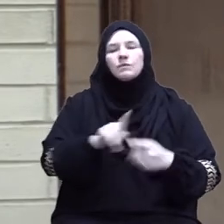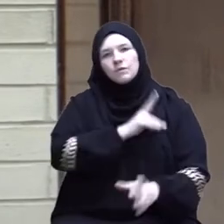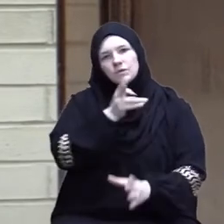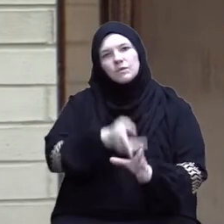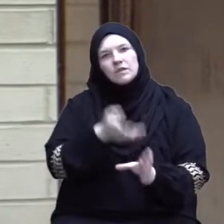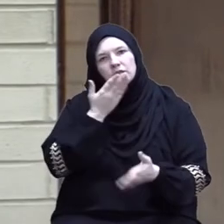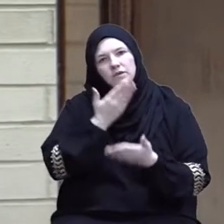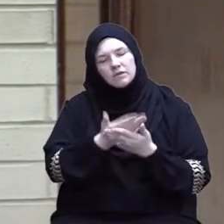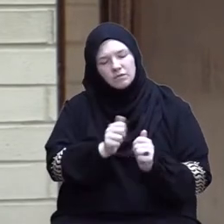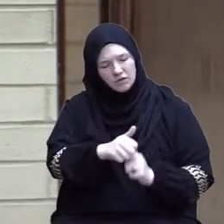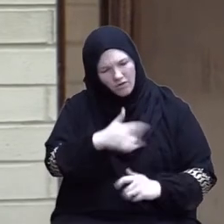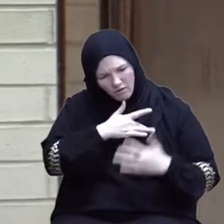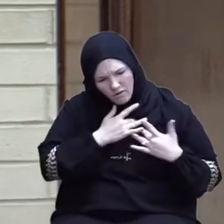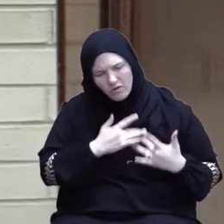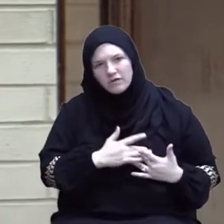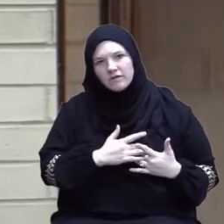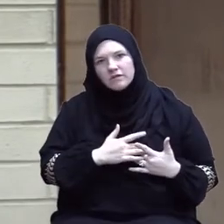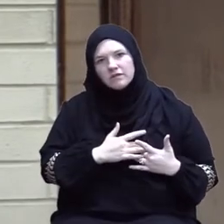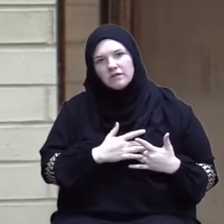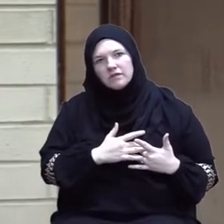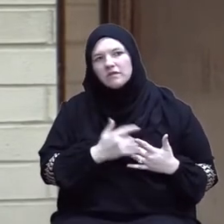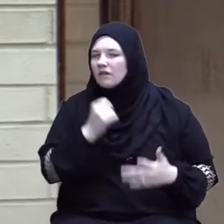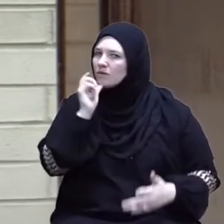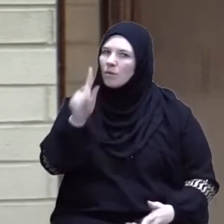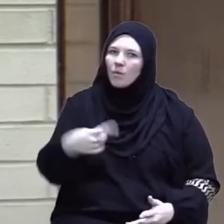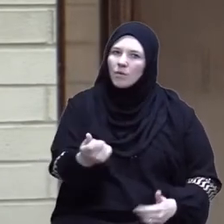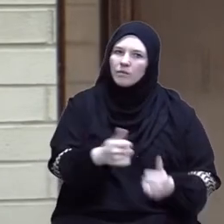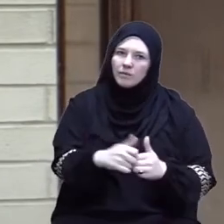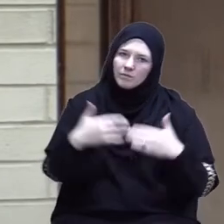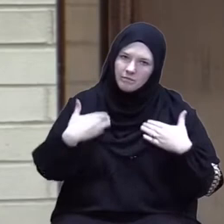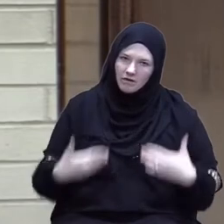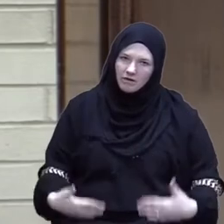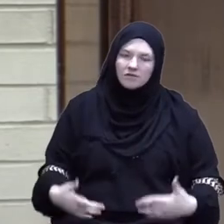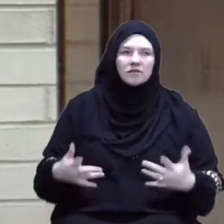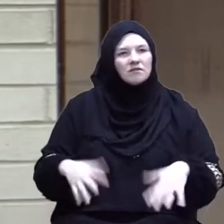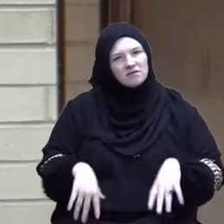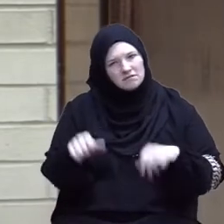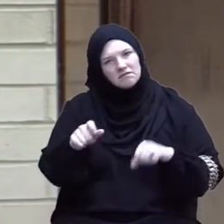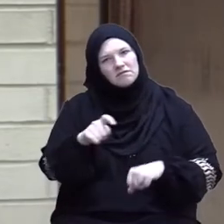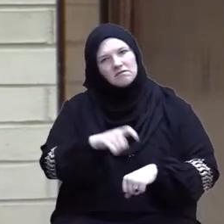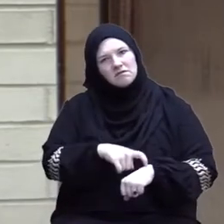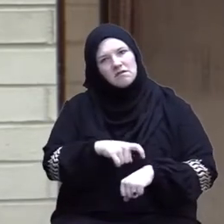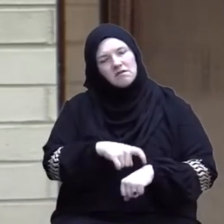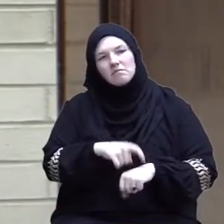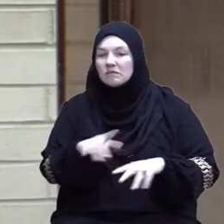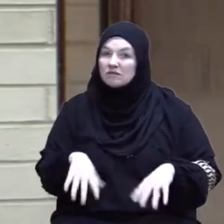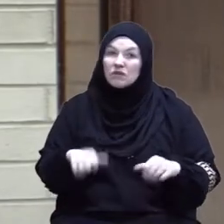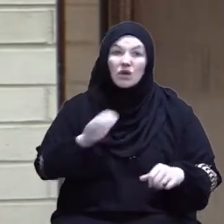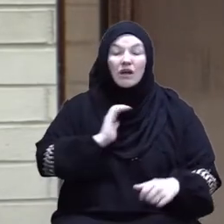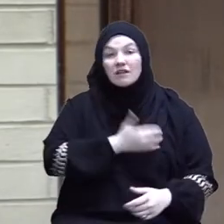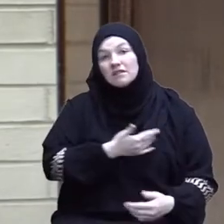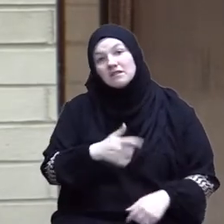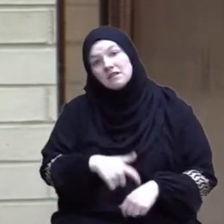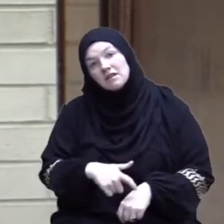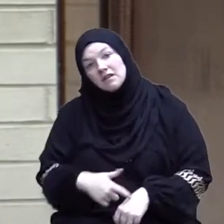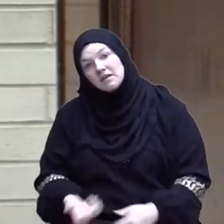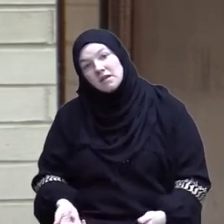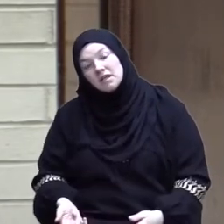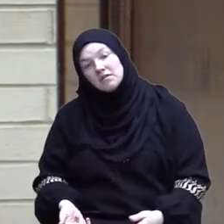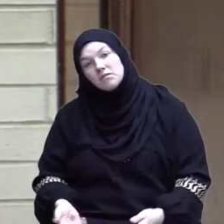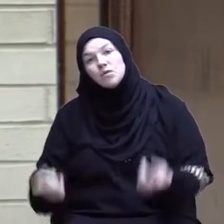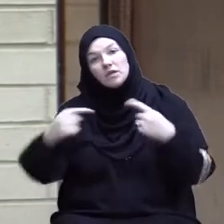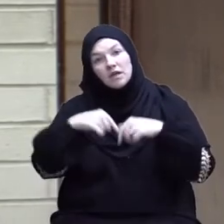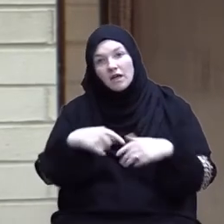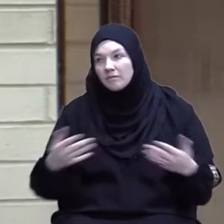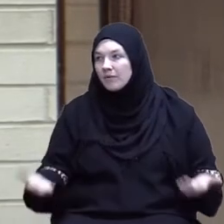join with their heart, not only with their body. It takes time. It took us time to come